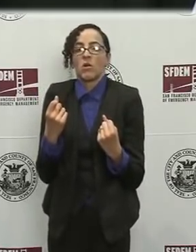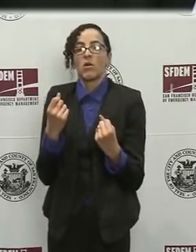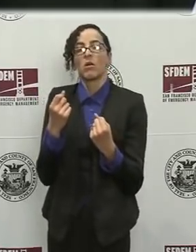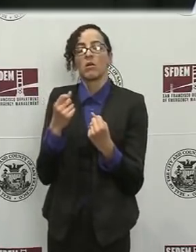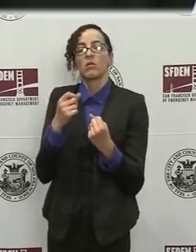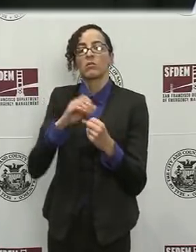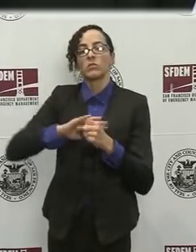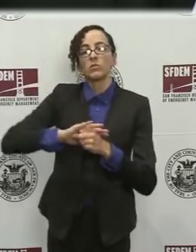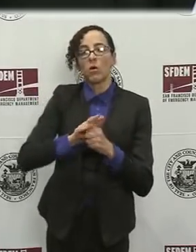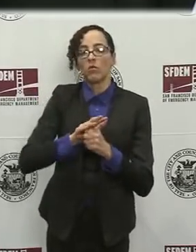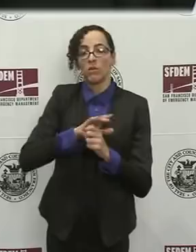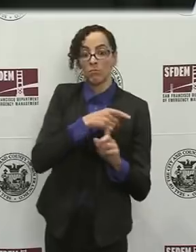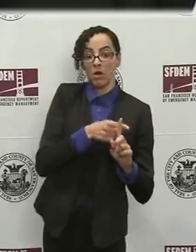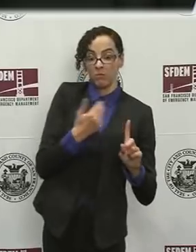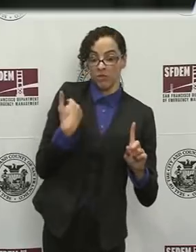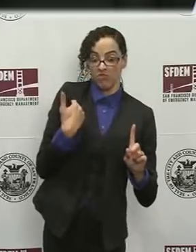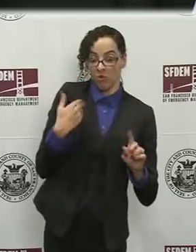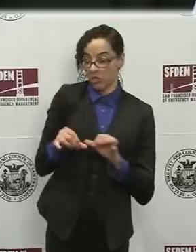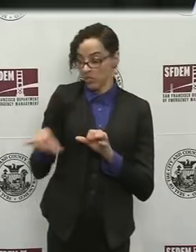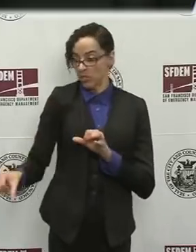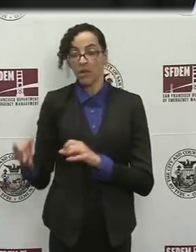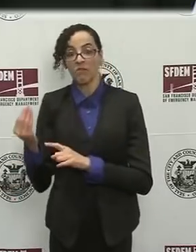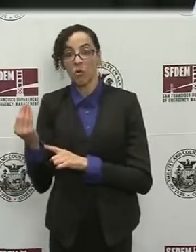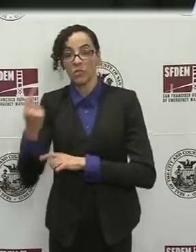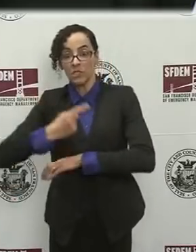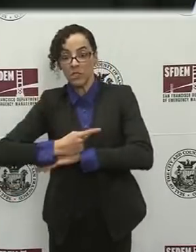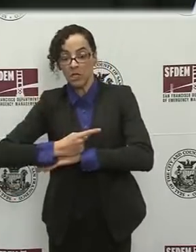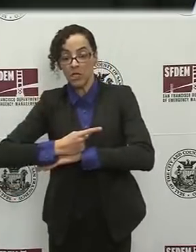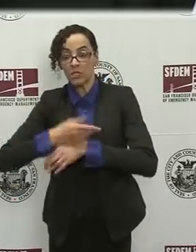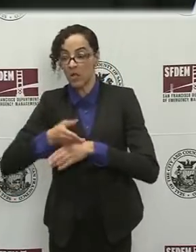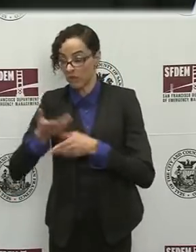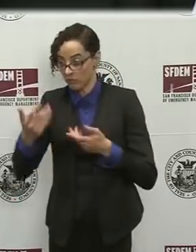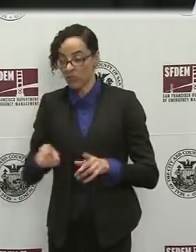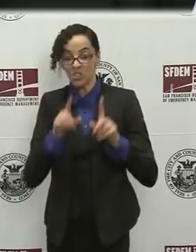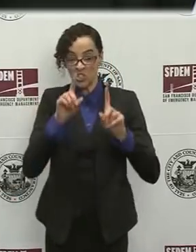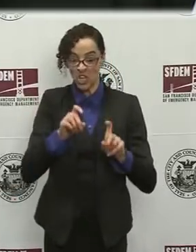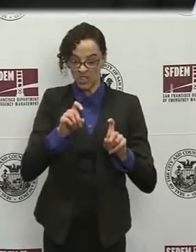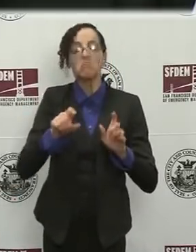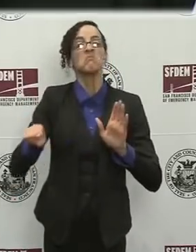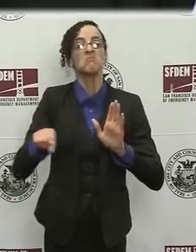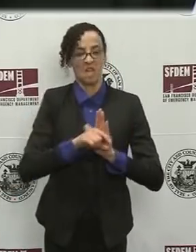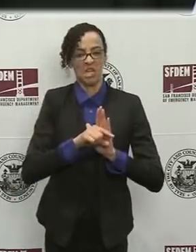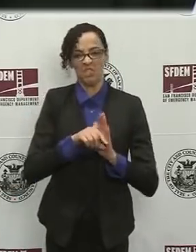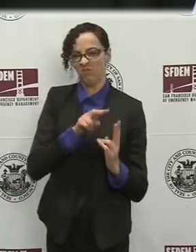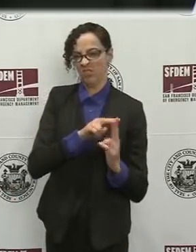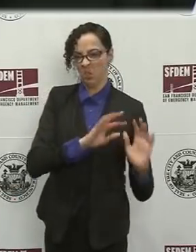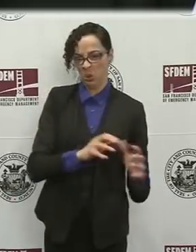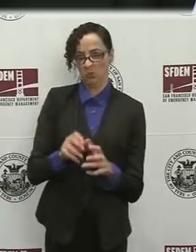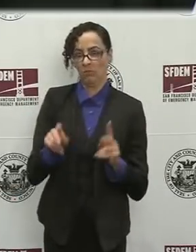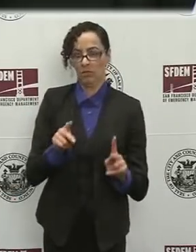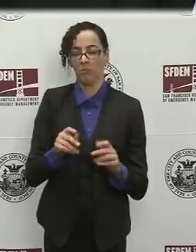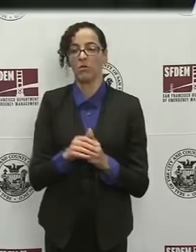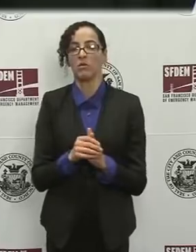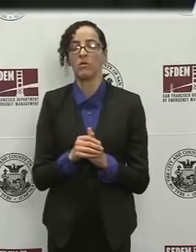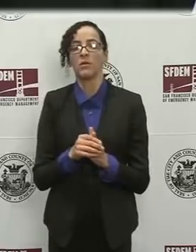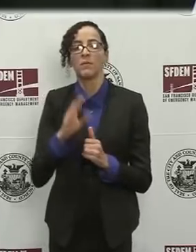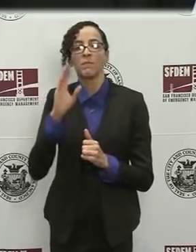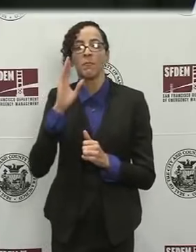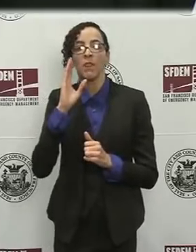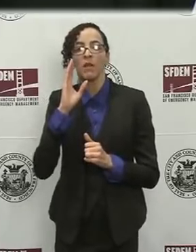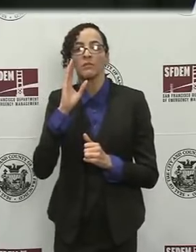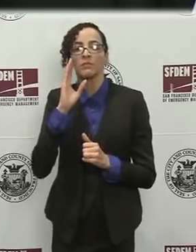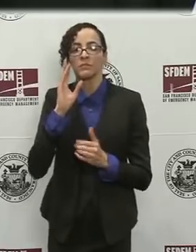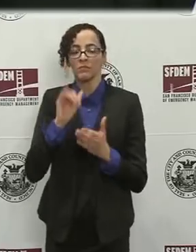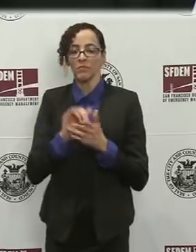longer COVID positive. This will be staffed by the appropriate medical and social work staff.